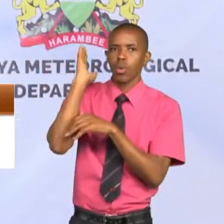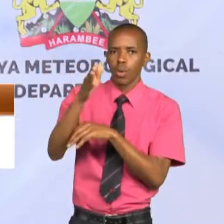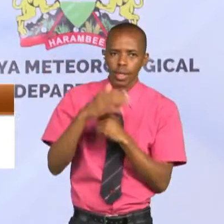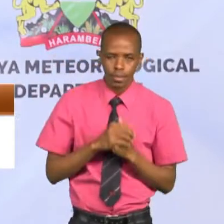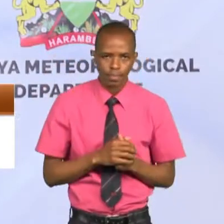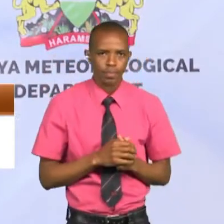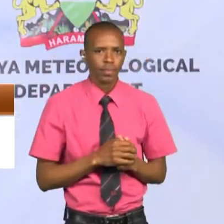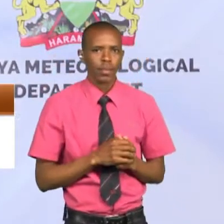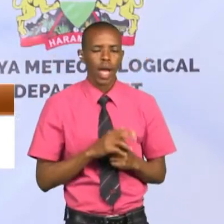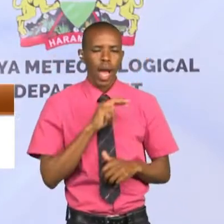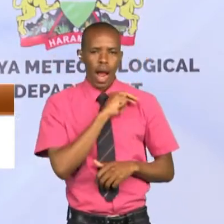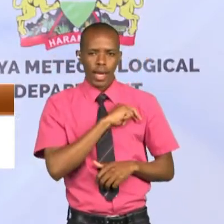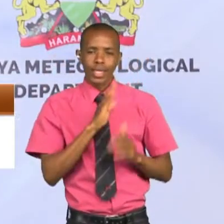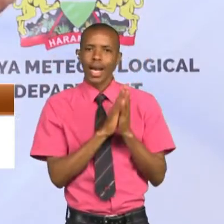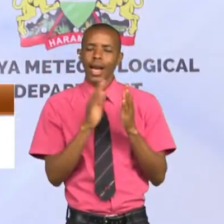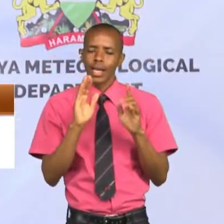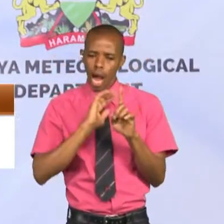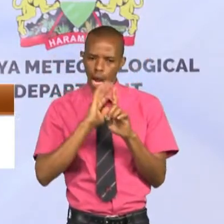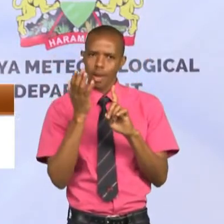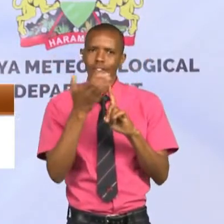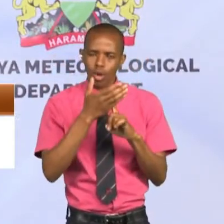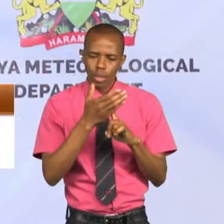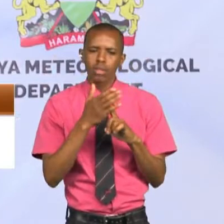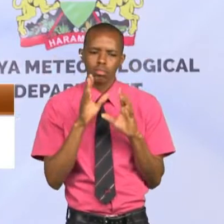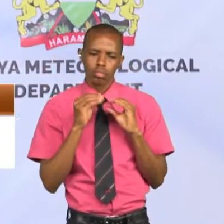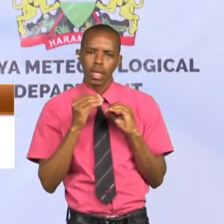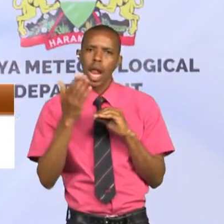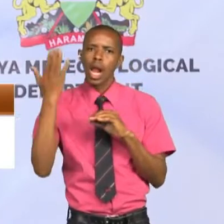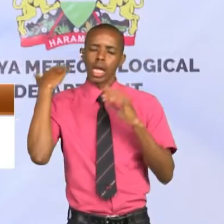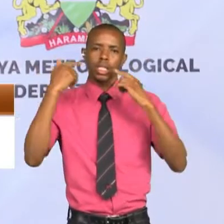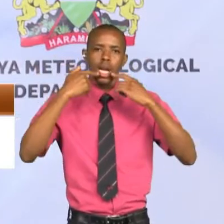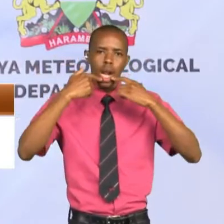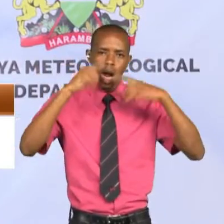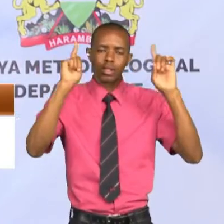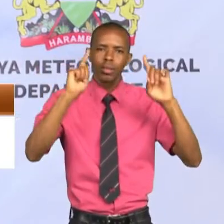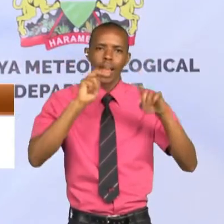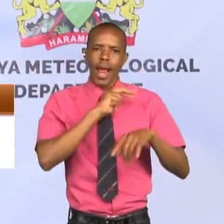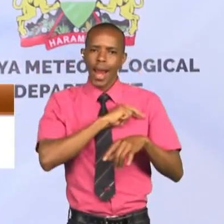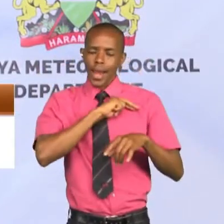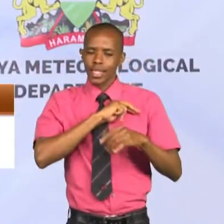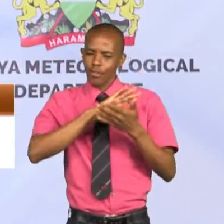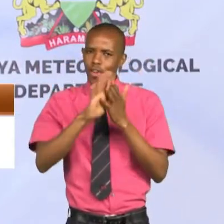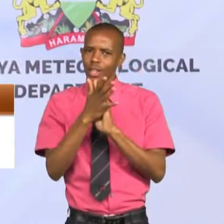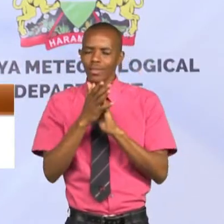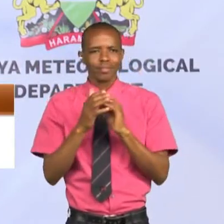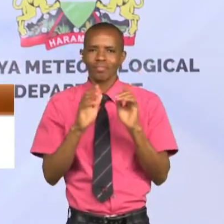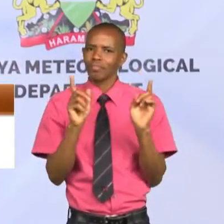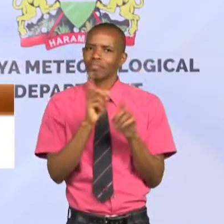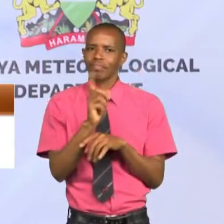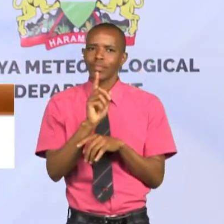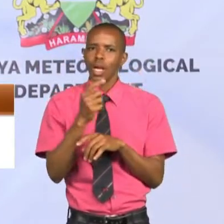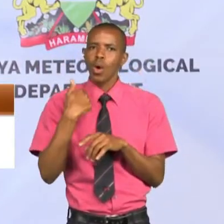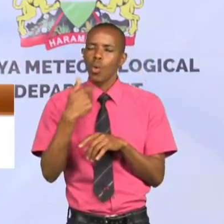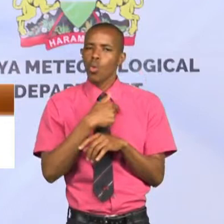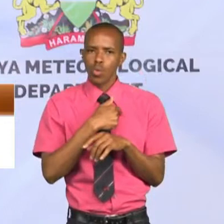take nature and environment quite lightly, and I said that last briefing. Nature is unforgiving. We have